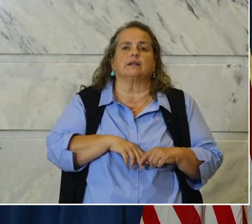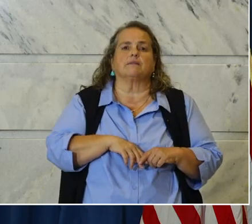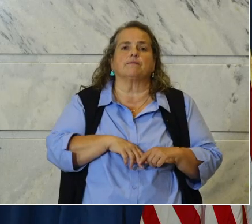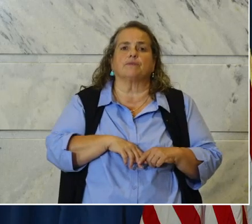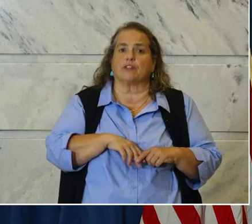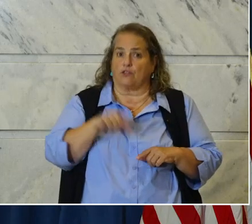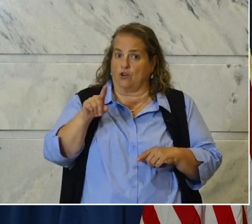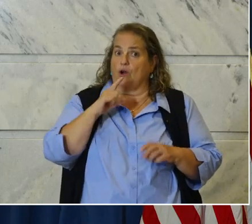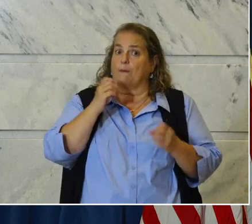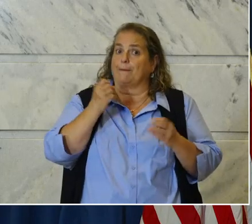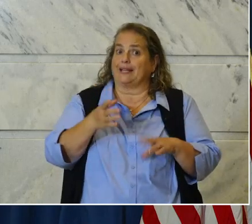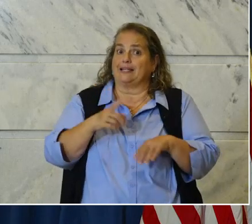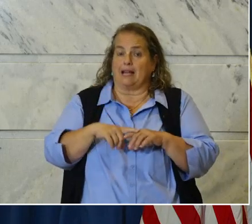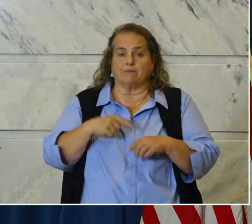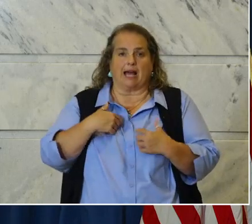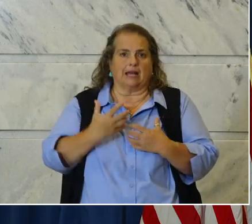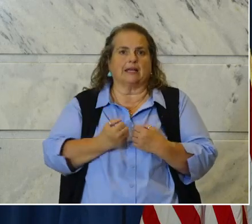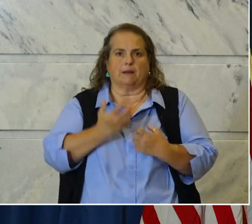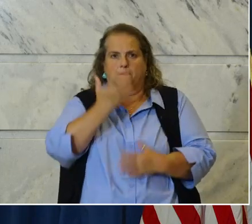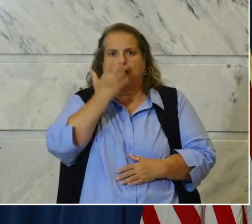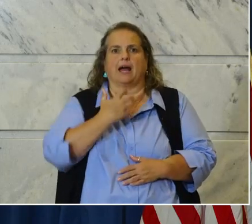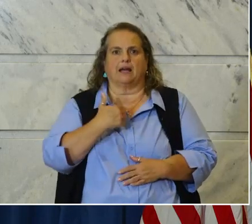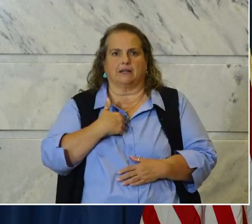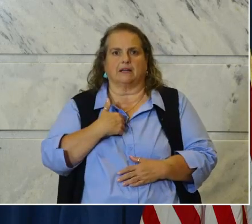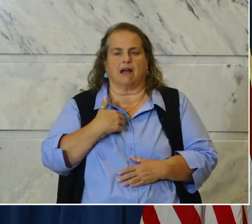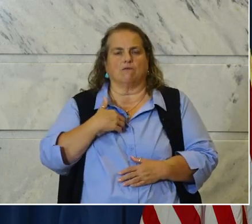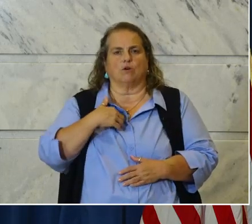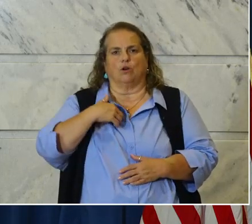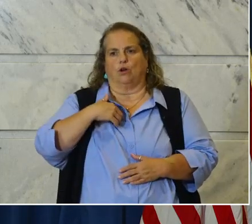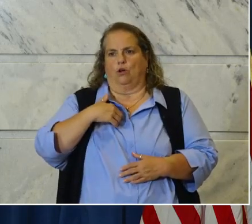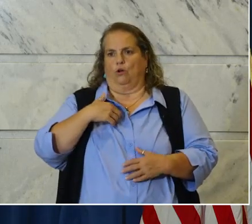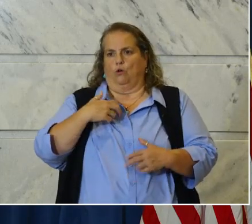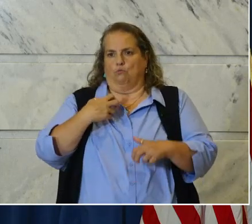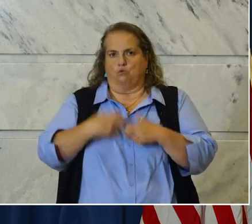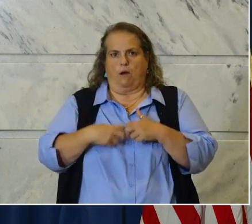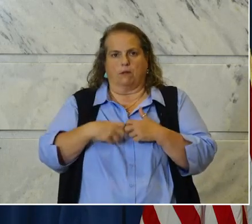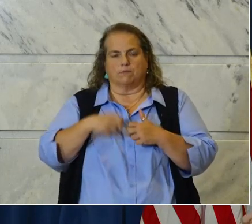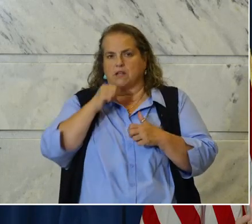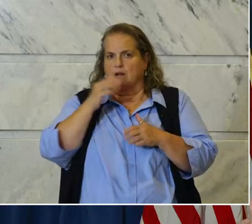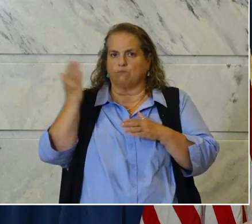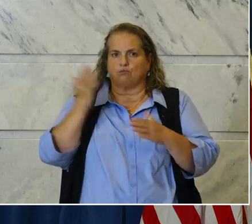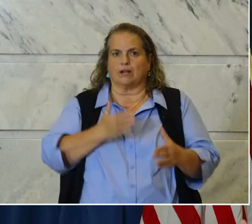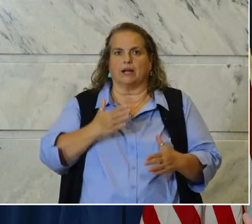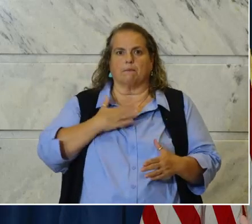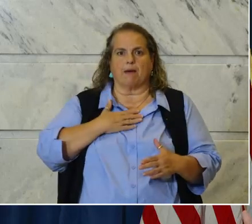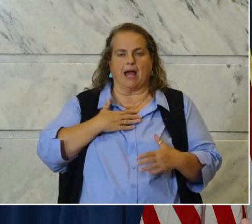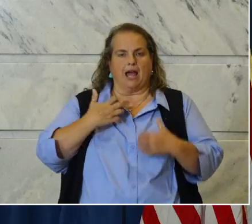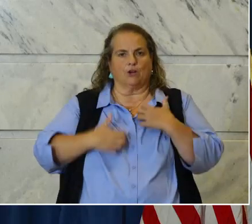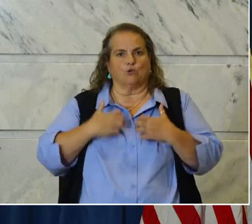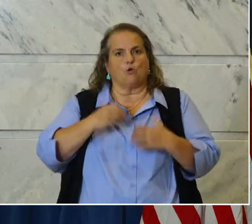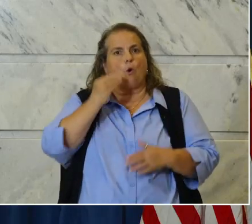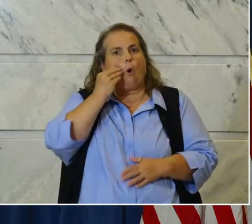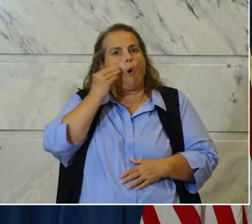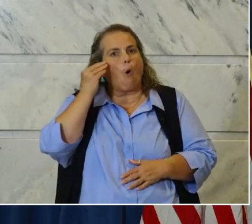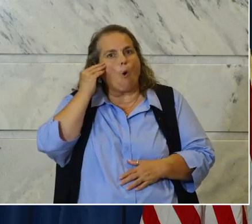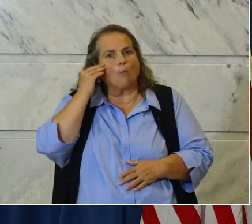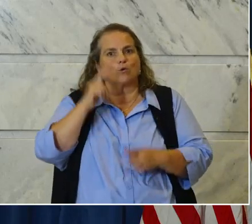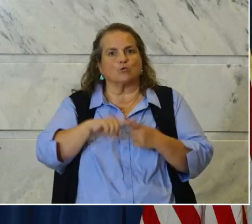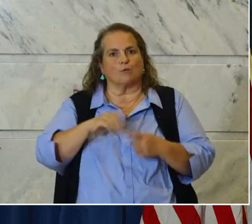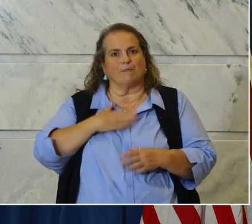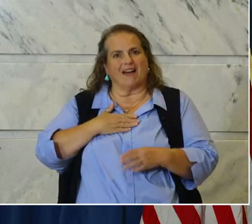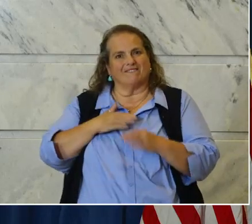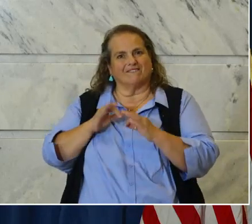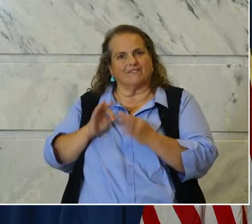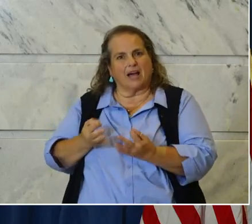There are times that I get mad. I have trouble not bringing all of this home, which isn't fair to my